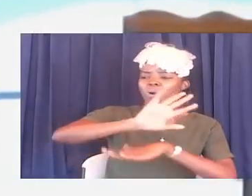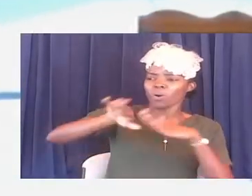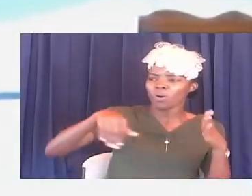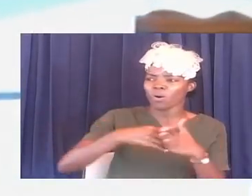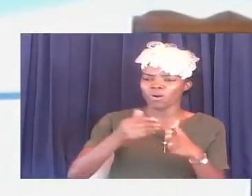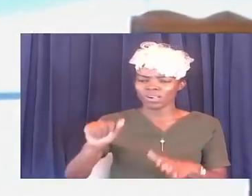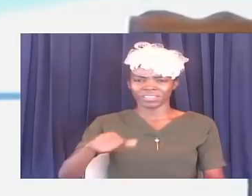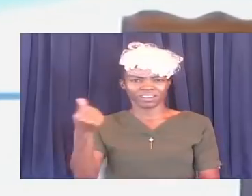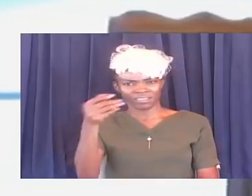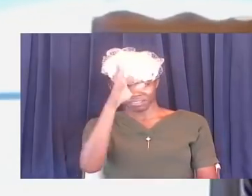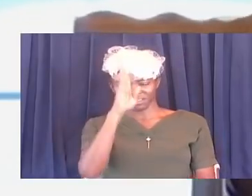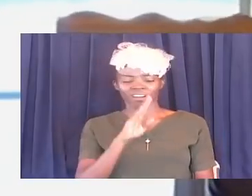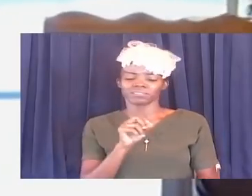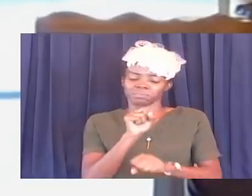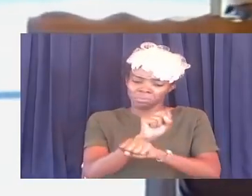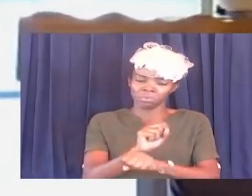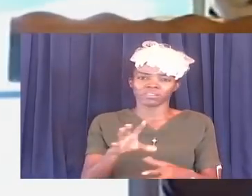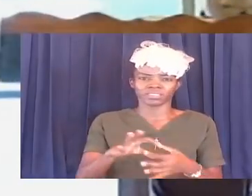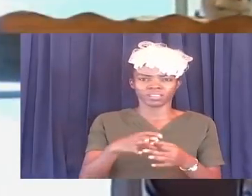works of men,